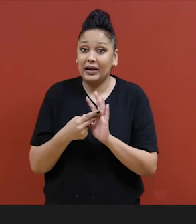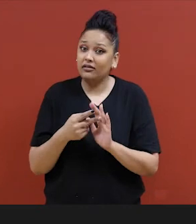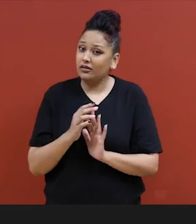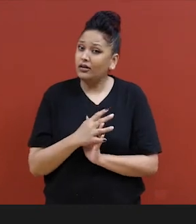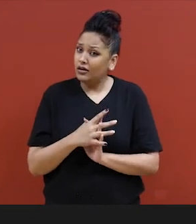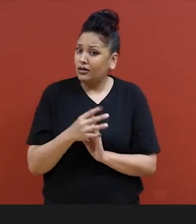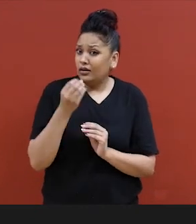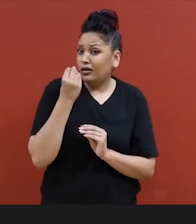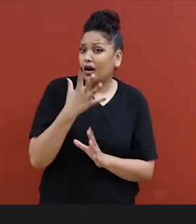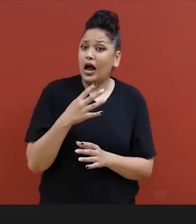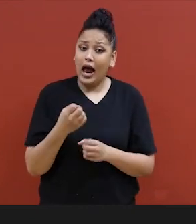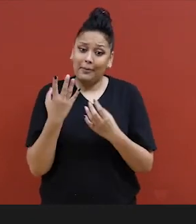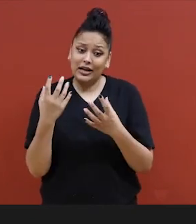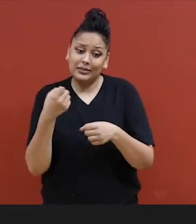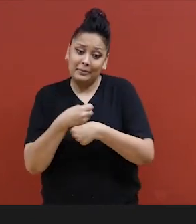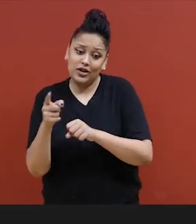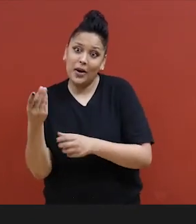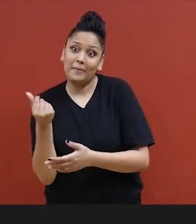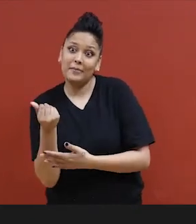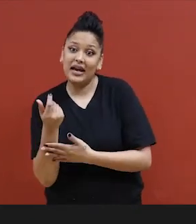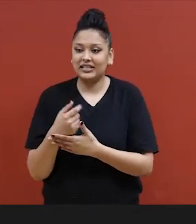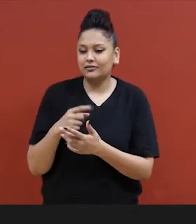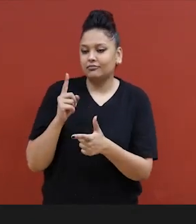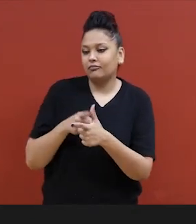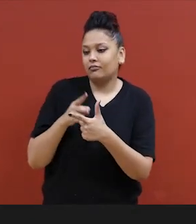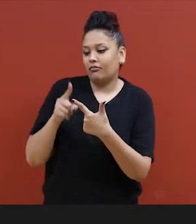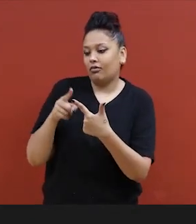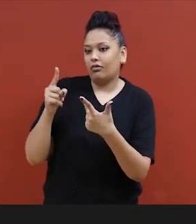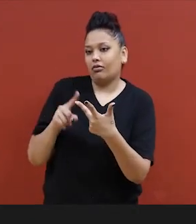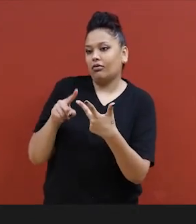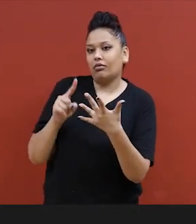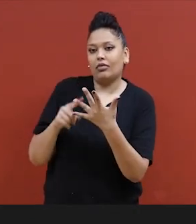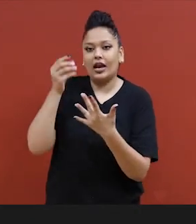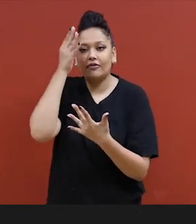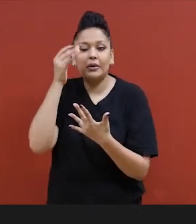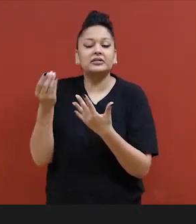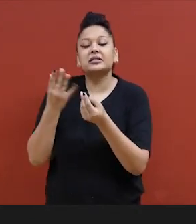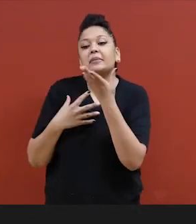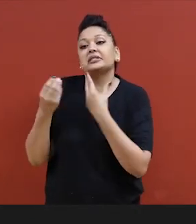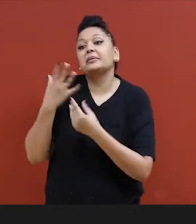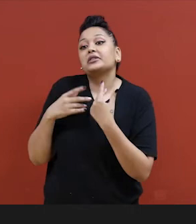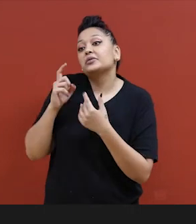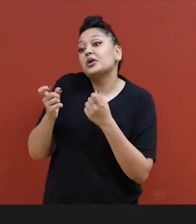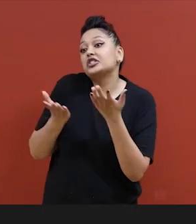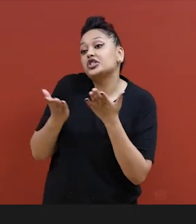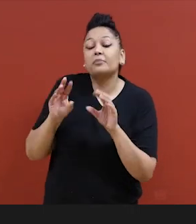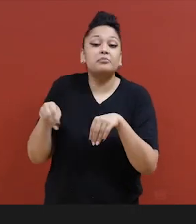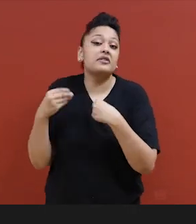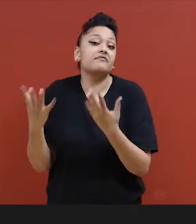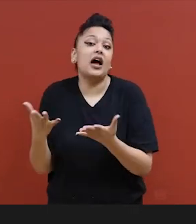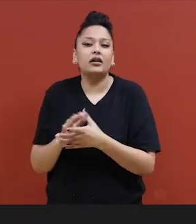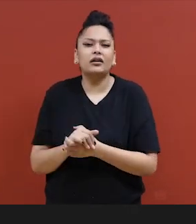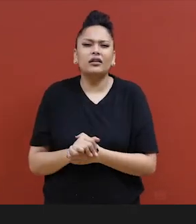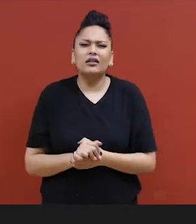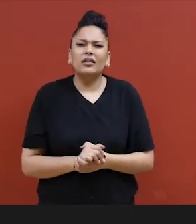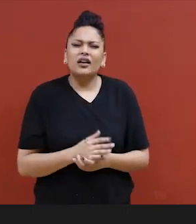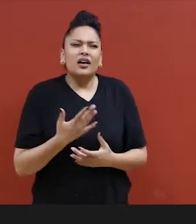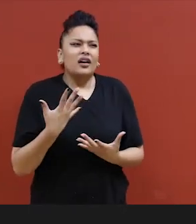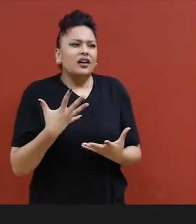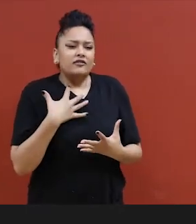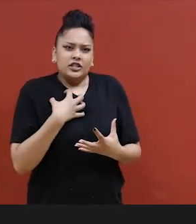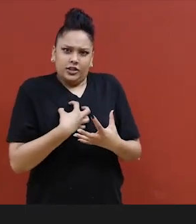let me know you're on ODSP and how much you make. And it's frustrating because it's just like,